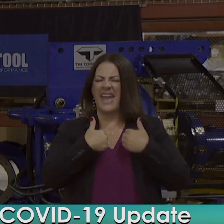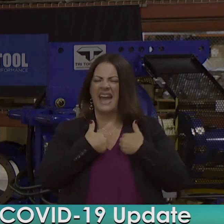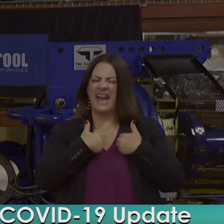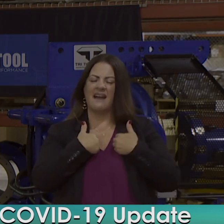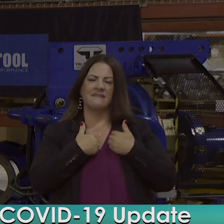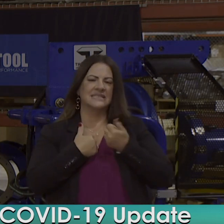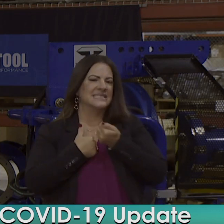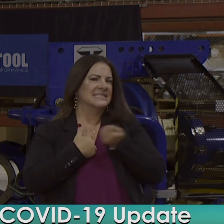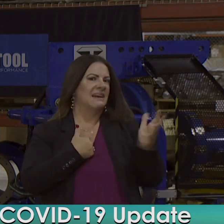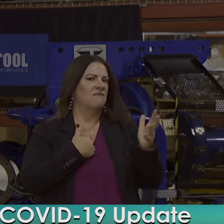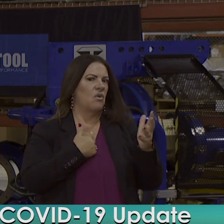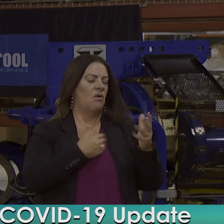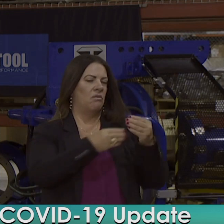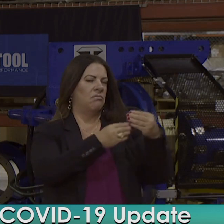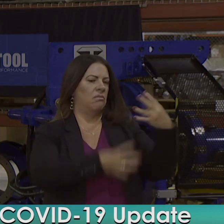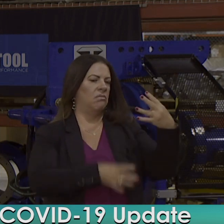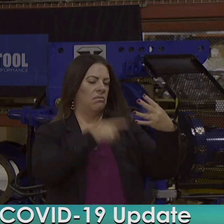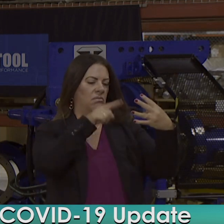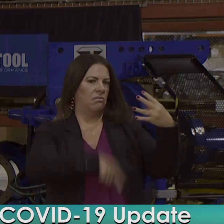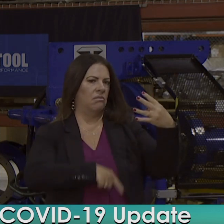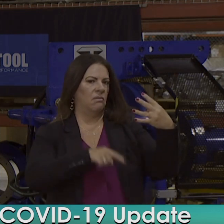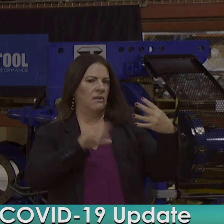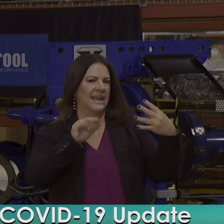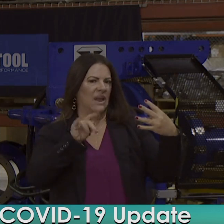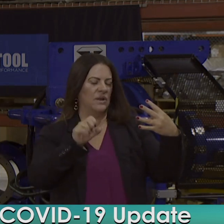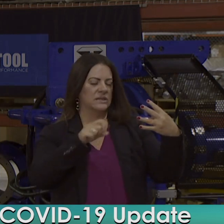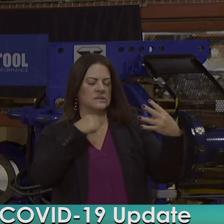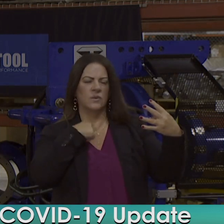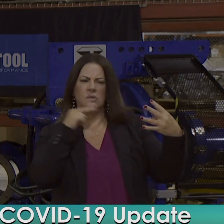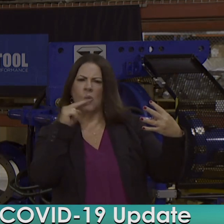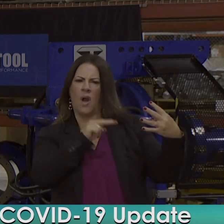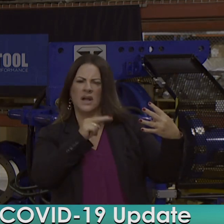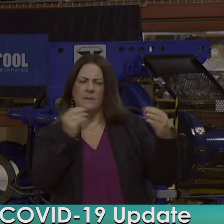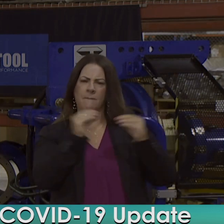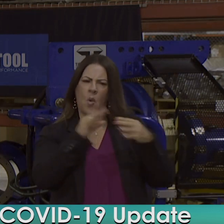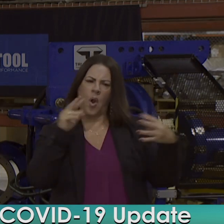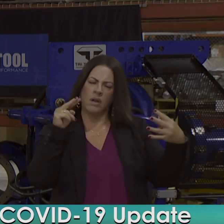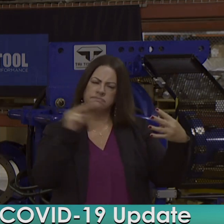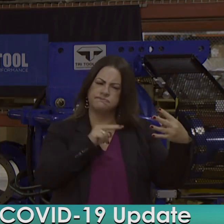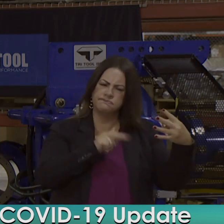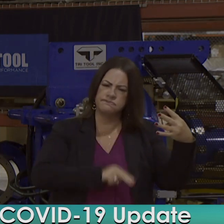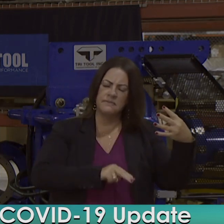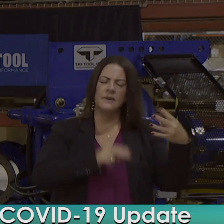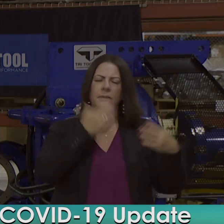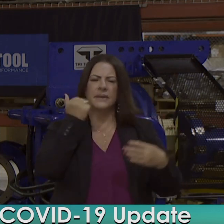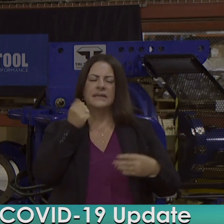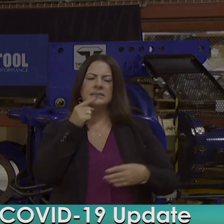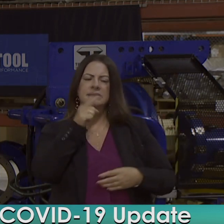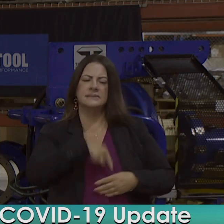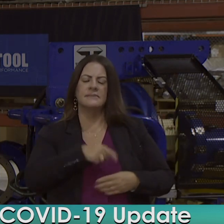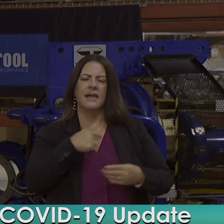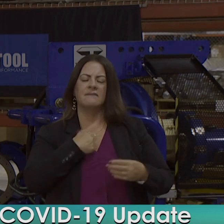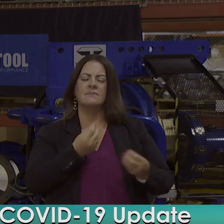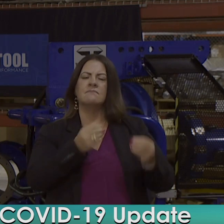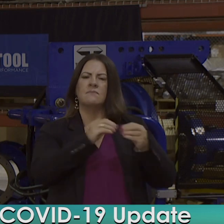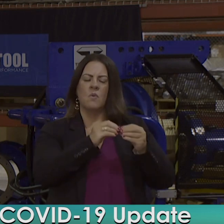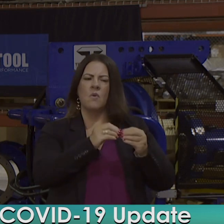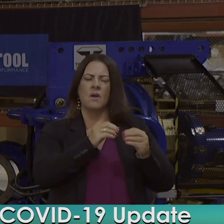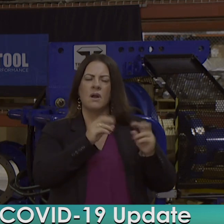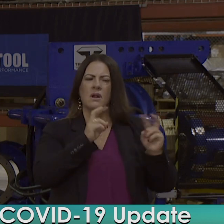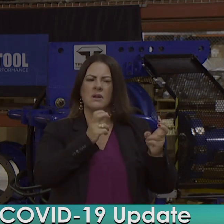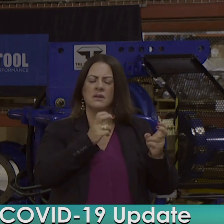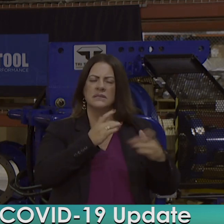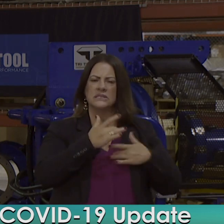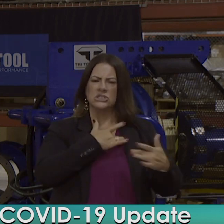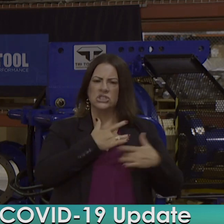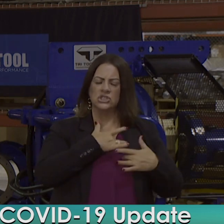watch list, where we're providing more formal, more targeted support. By the way, that's not just for counties that